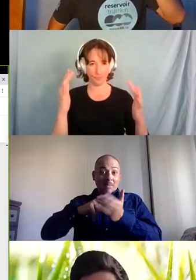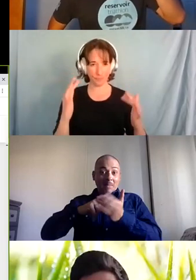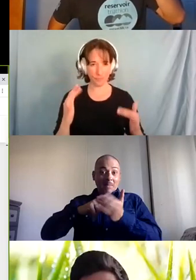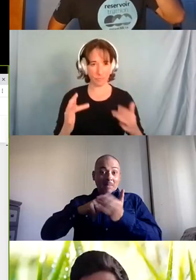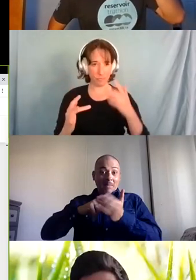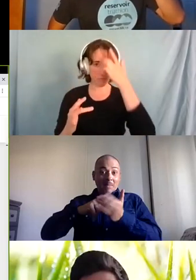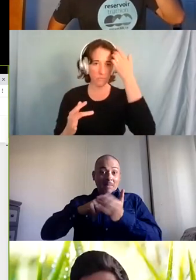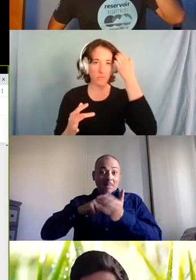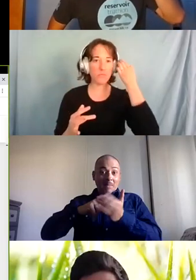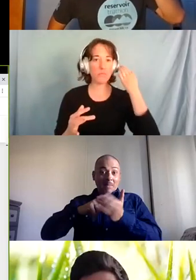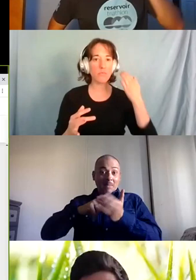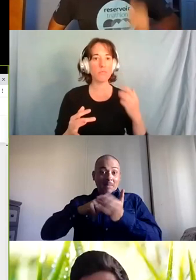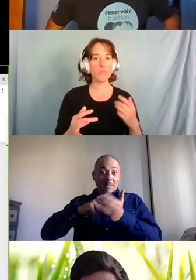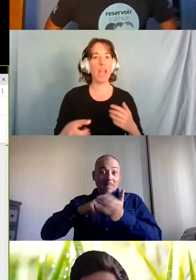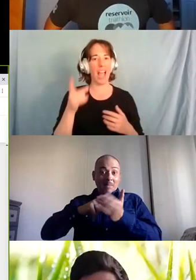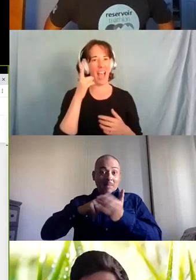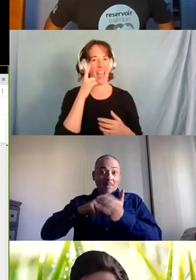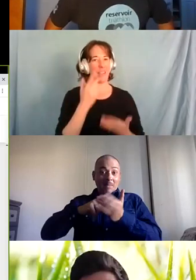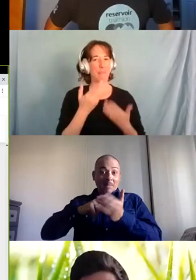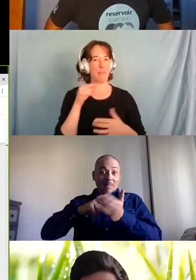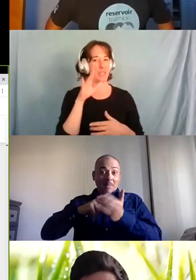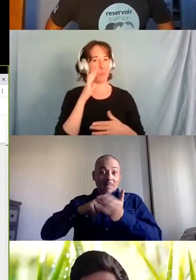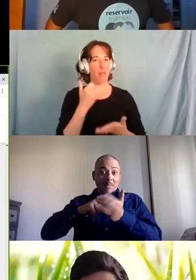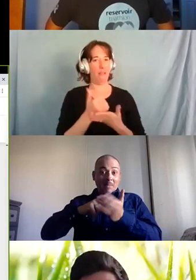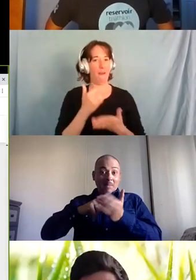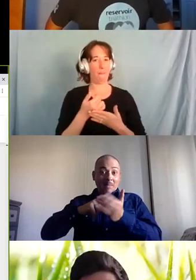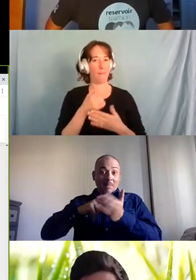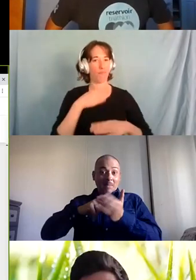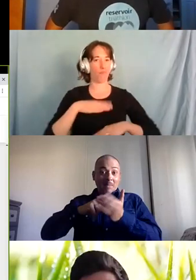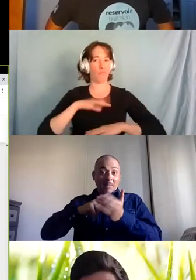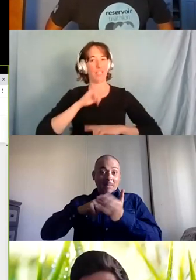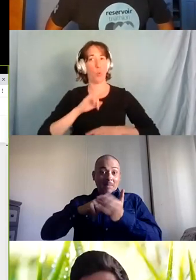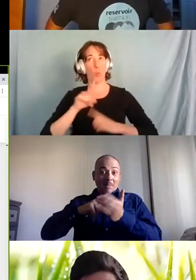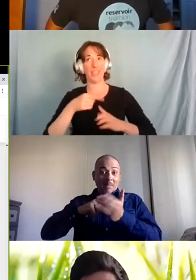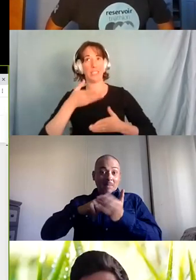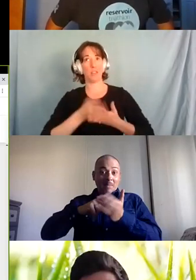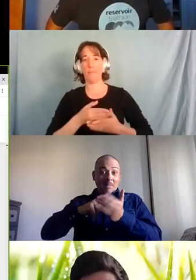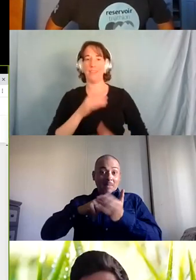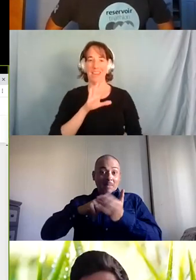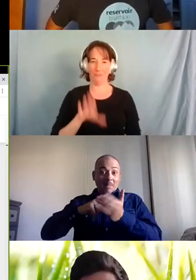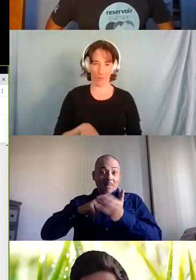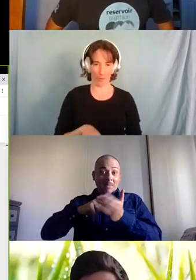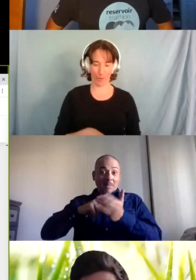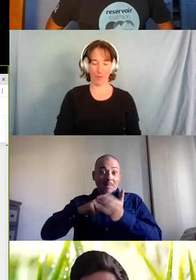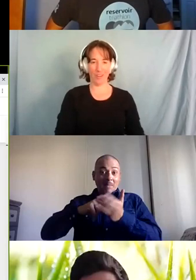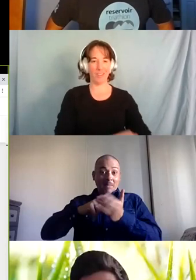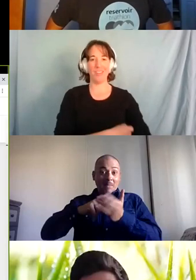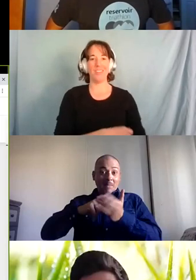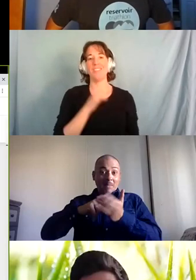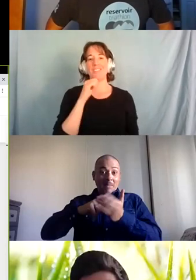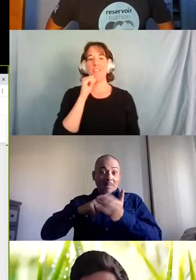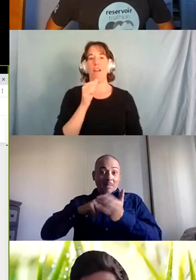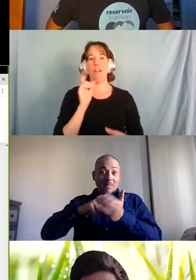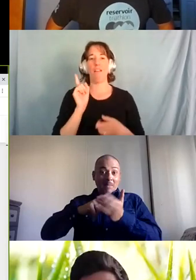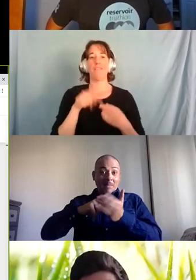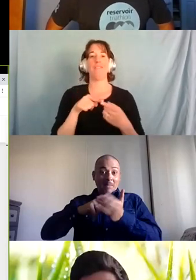think this answers some of your questions where when does it stop? It doesn't. Yeah, until the developer makes